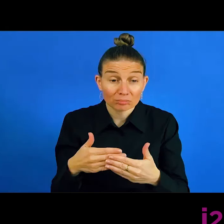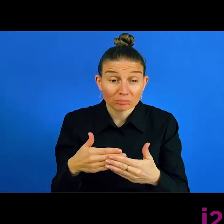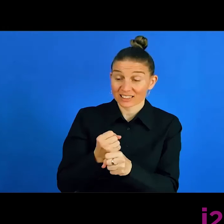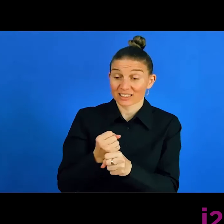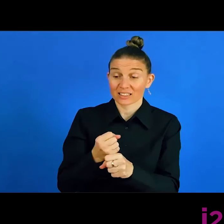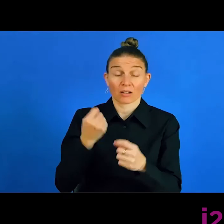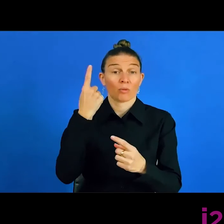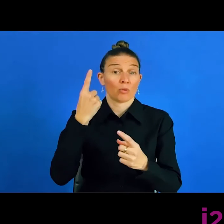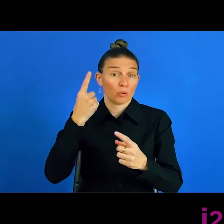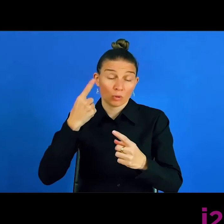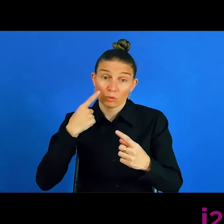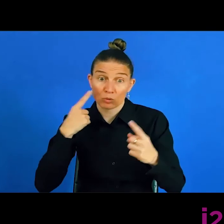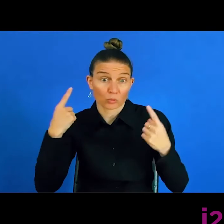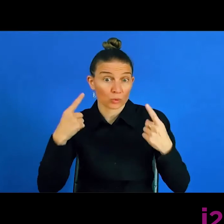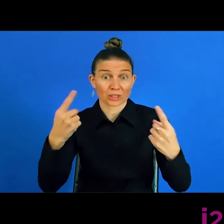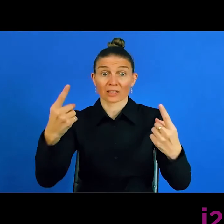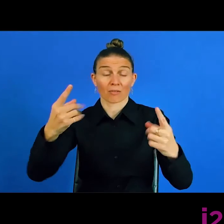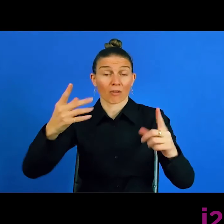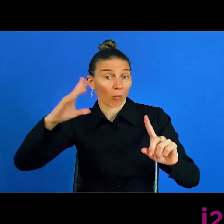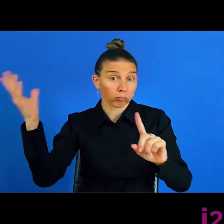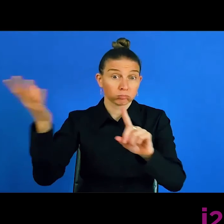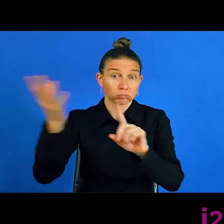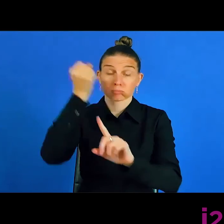was conducted in 2019. He has